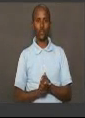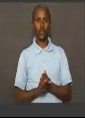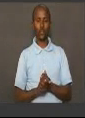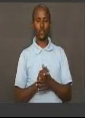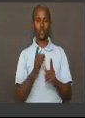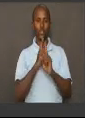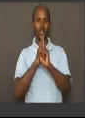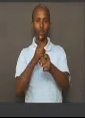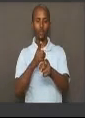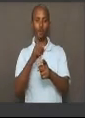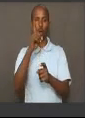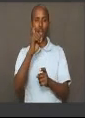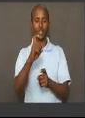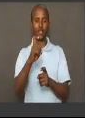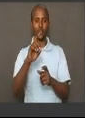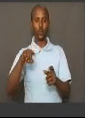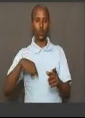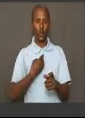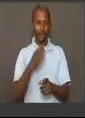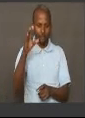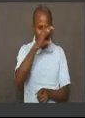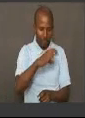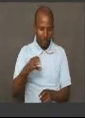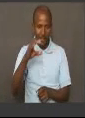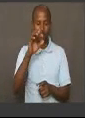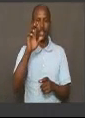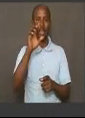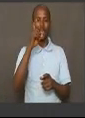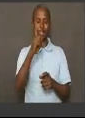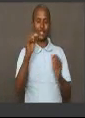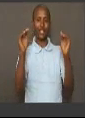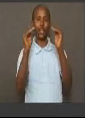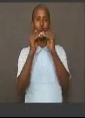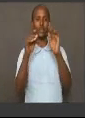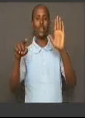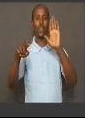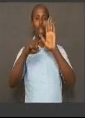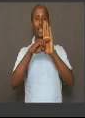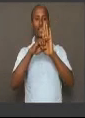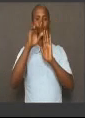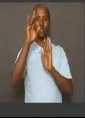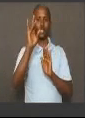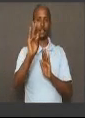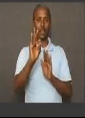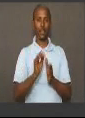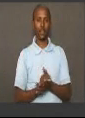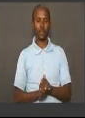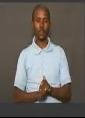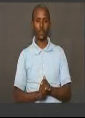Solving for x, we find that x equals -7.